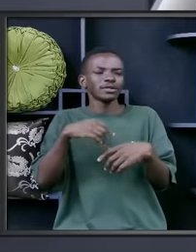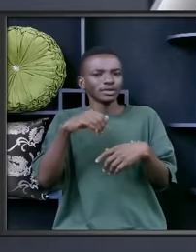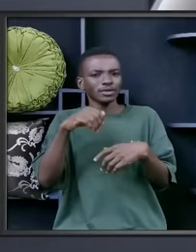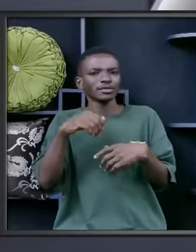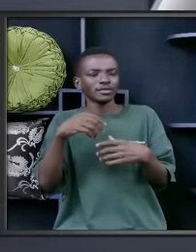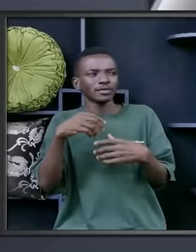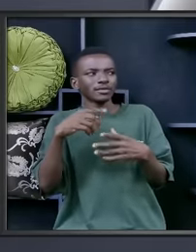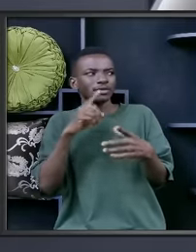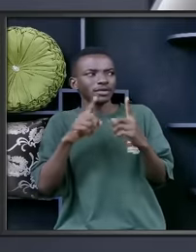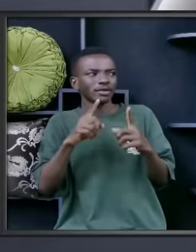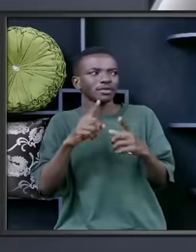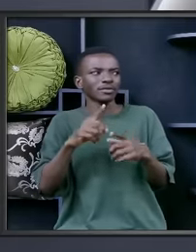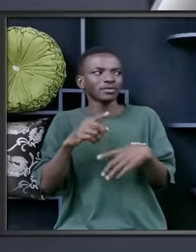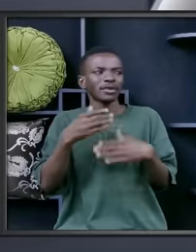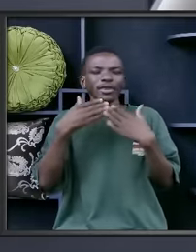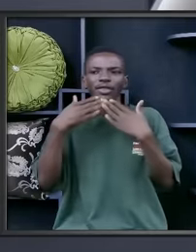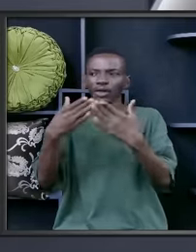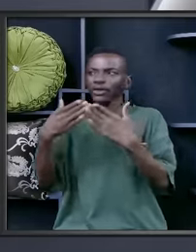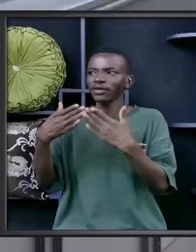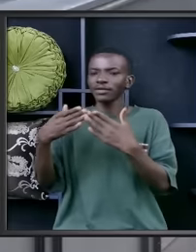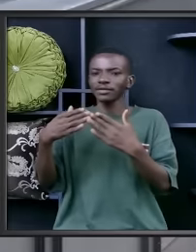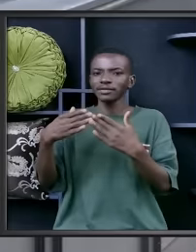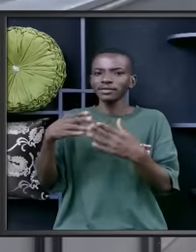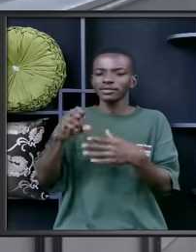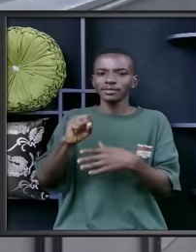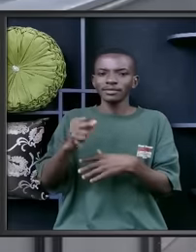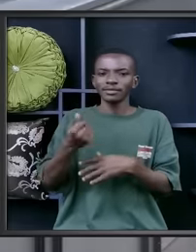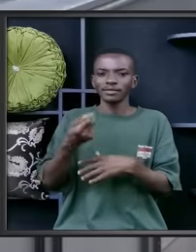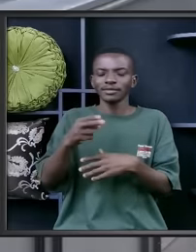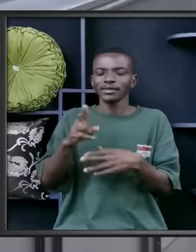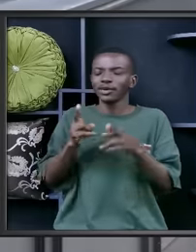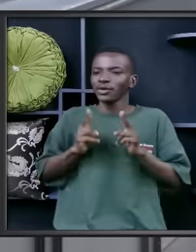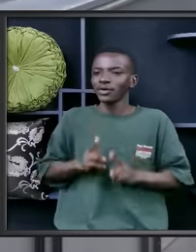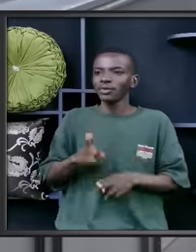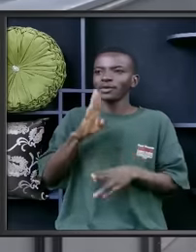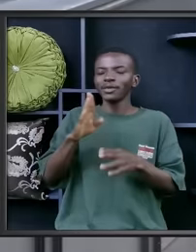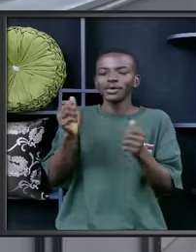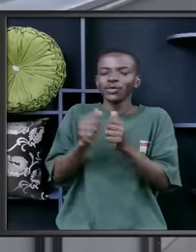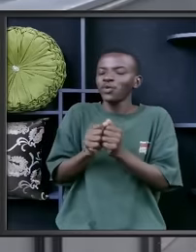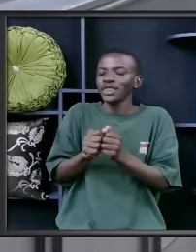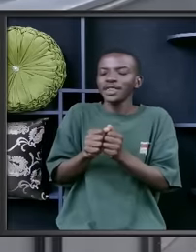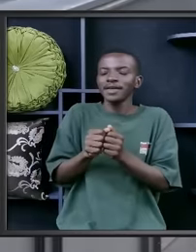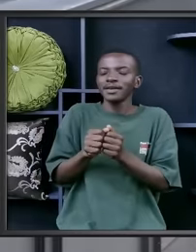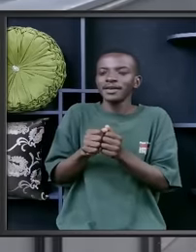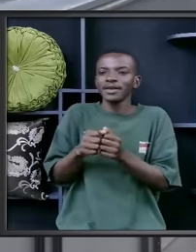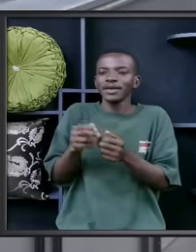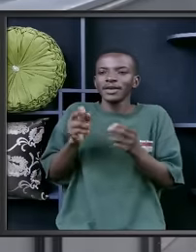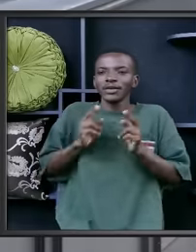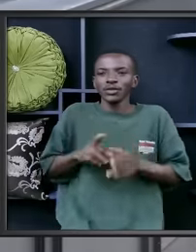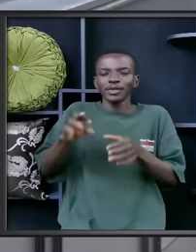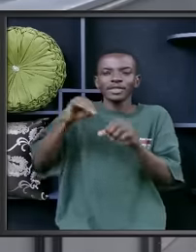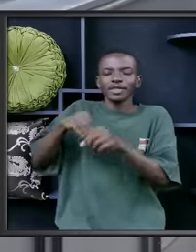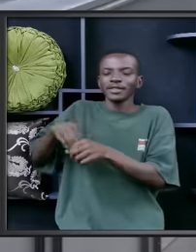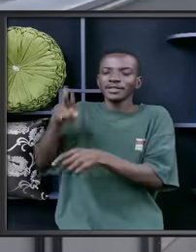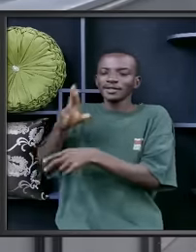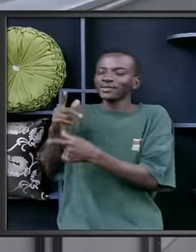from the husband. Yes. Aisha, thank you. Yes, sir. Thank you very much, sir. A human being with humanity in you. Yes,